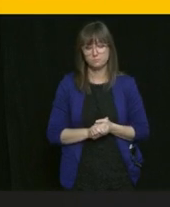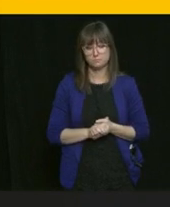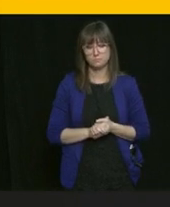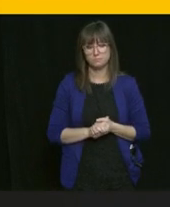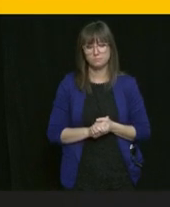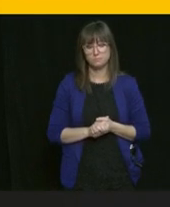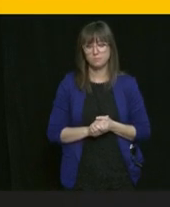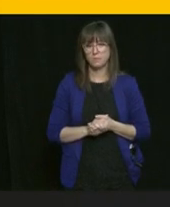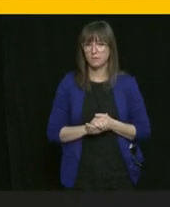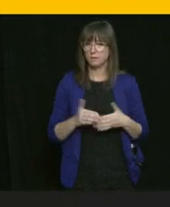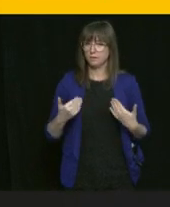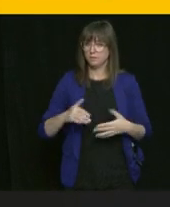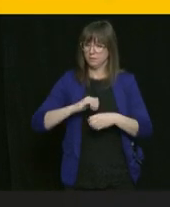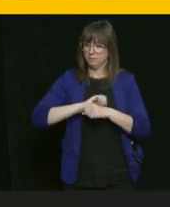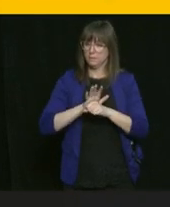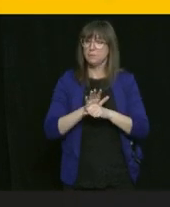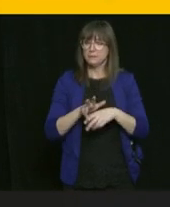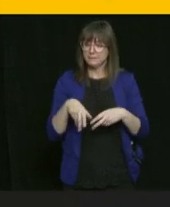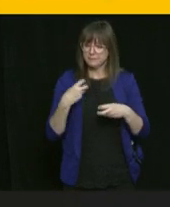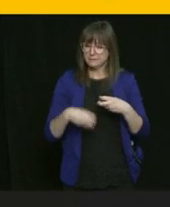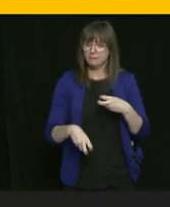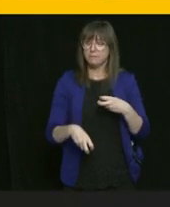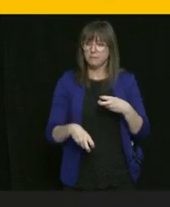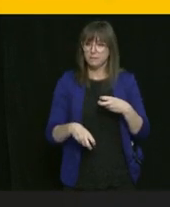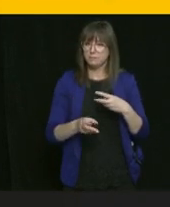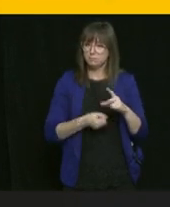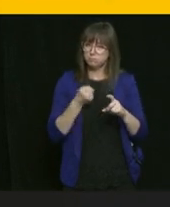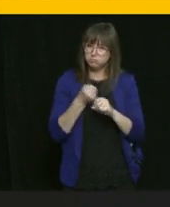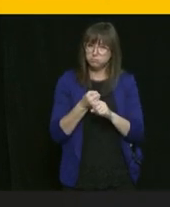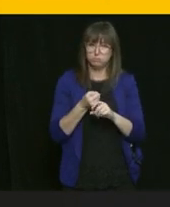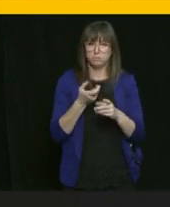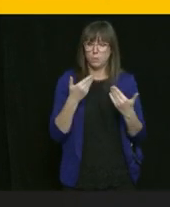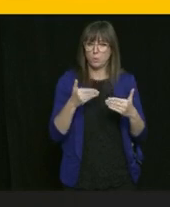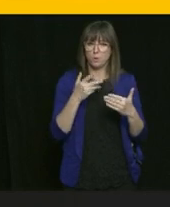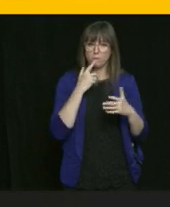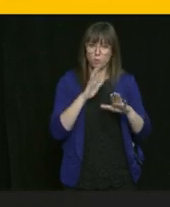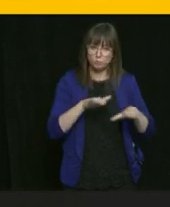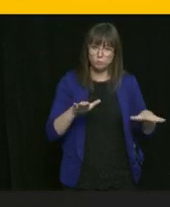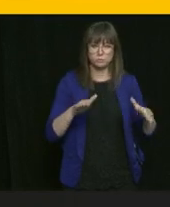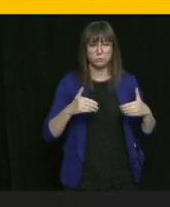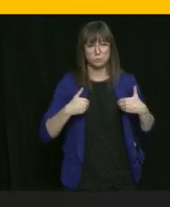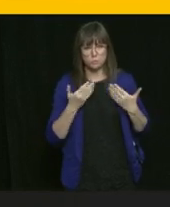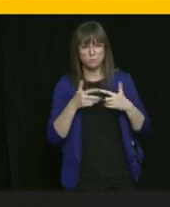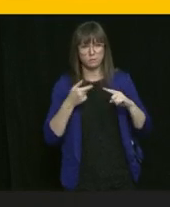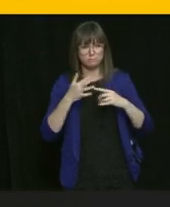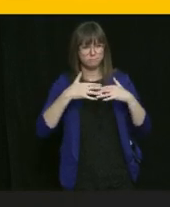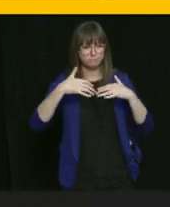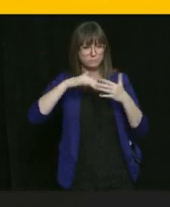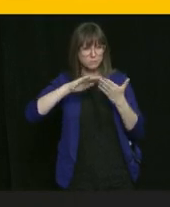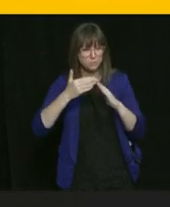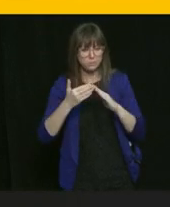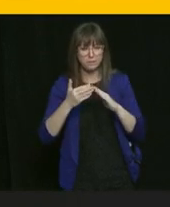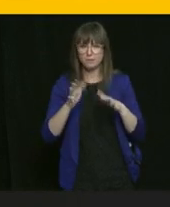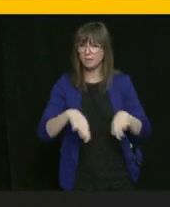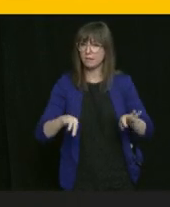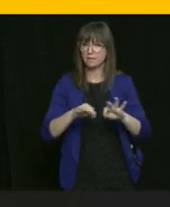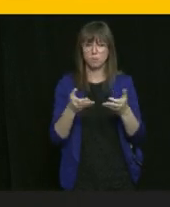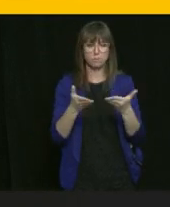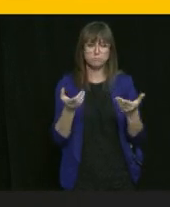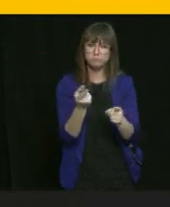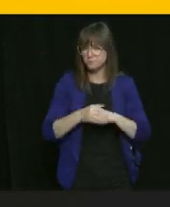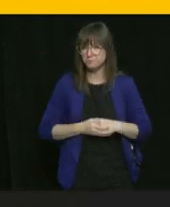The pandemic has been difficult in many ways for Indigenous children and youth. We must make sure everyone gets the support they